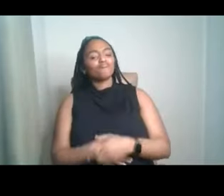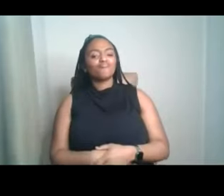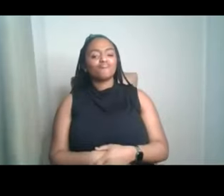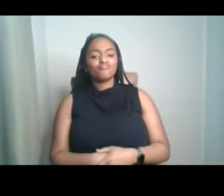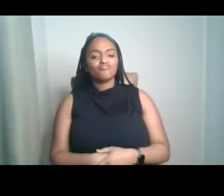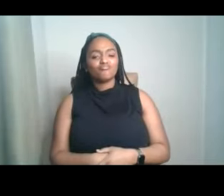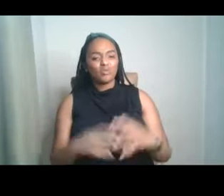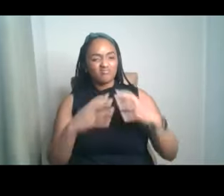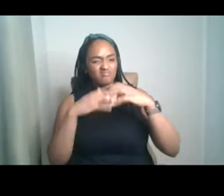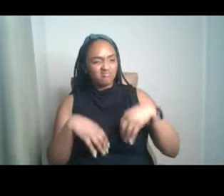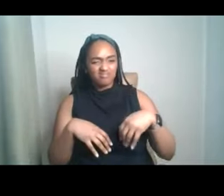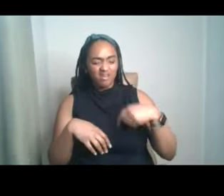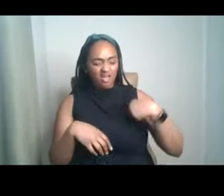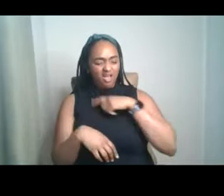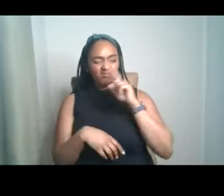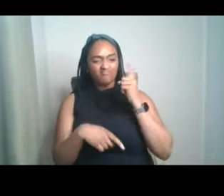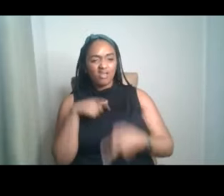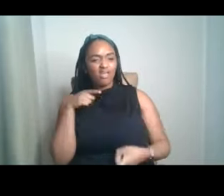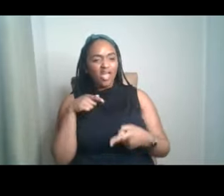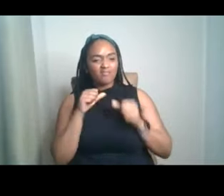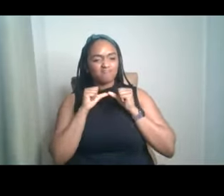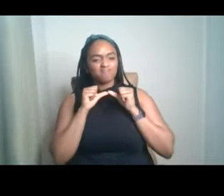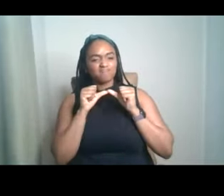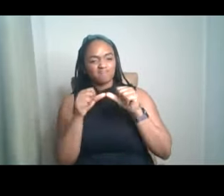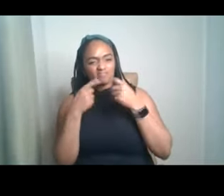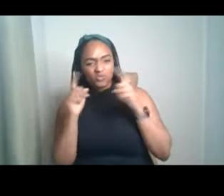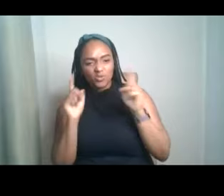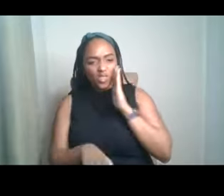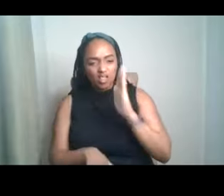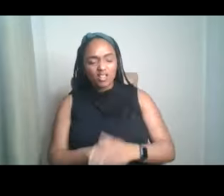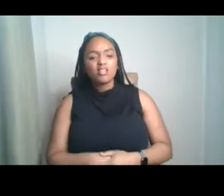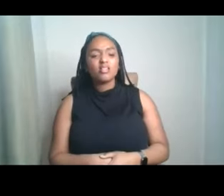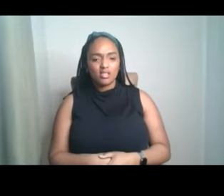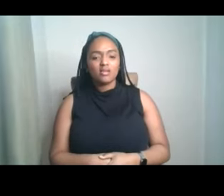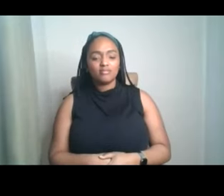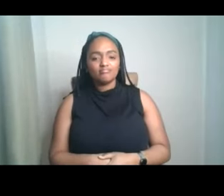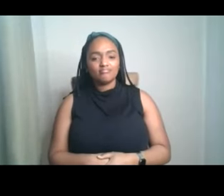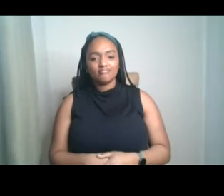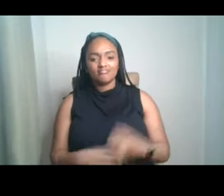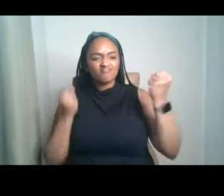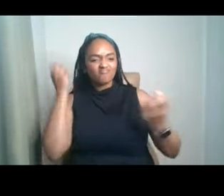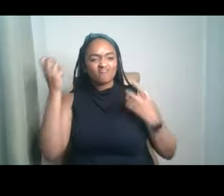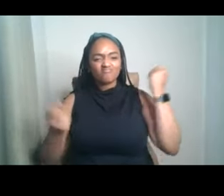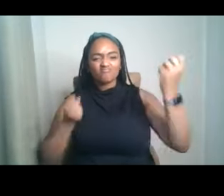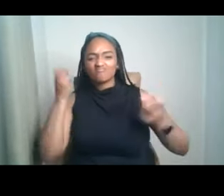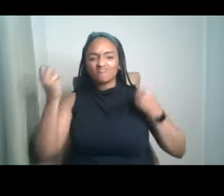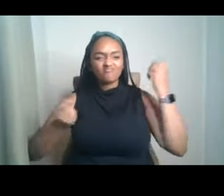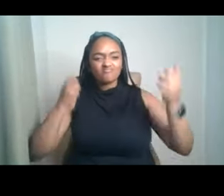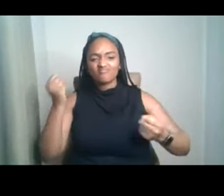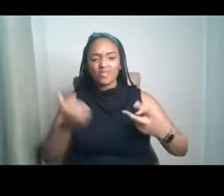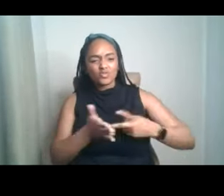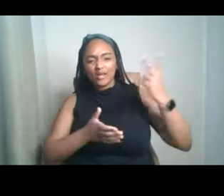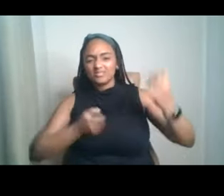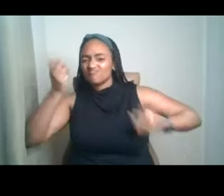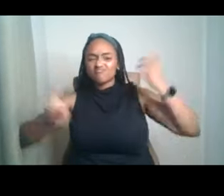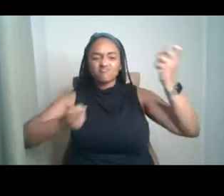us down. We can make a bigger voice. Yeah. We can make it twice as loud. Yeah. We